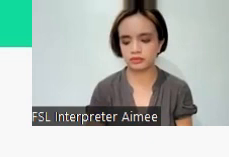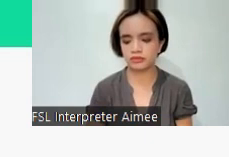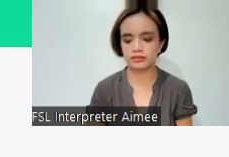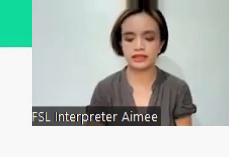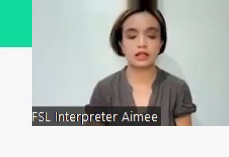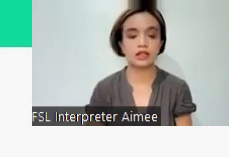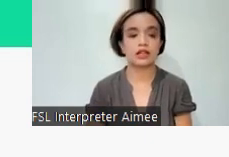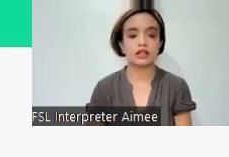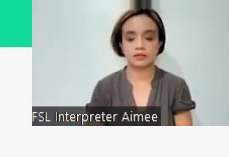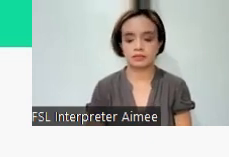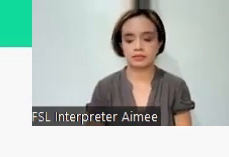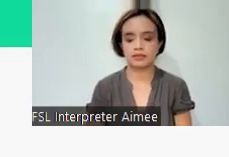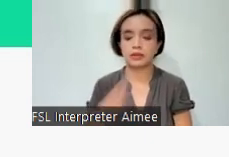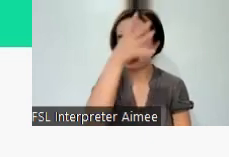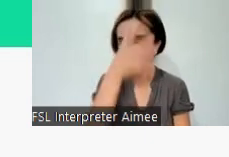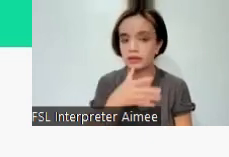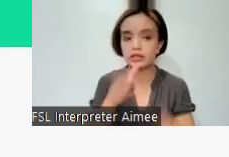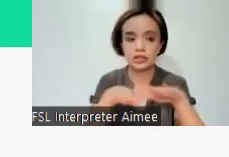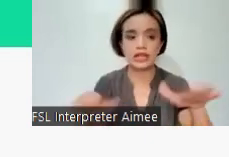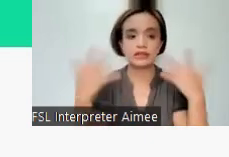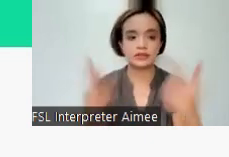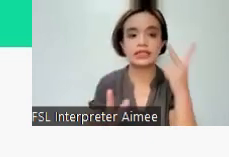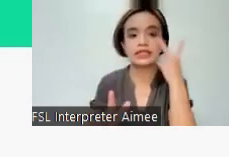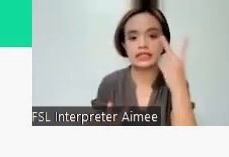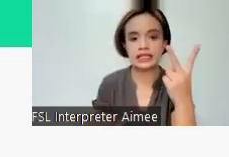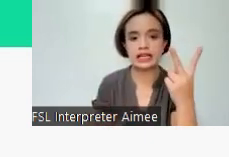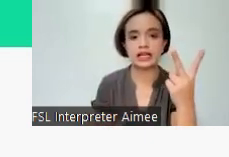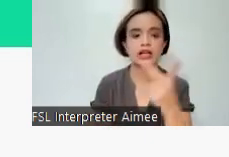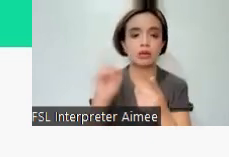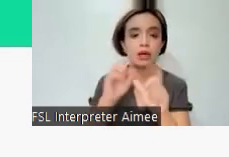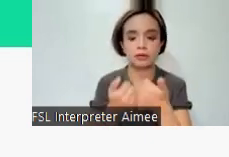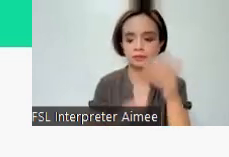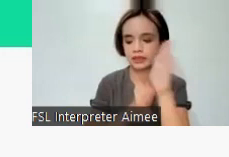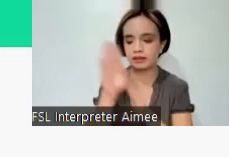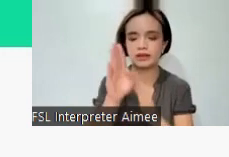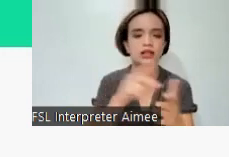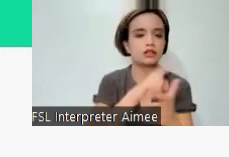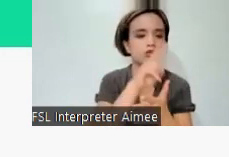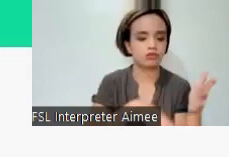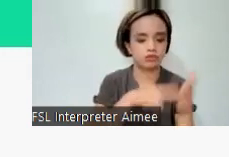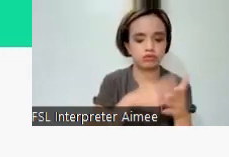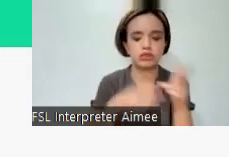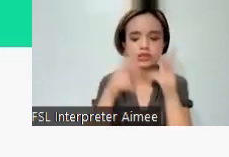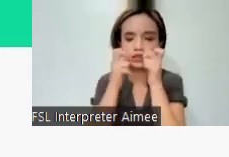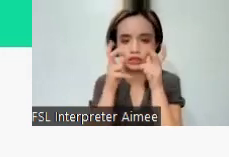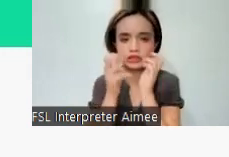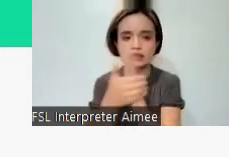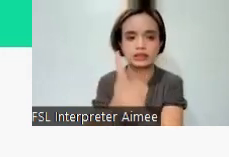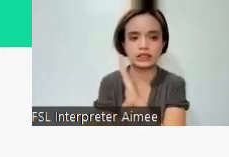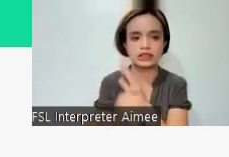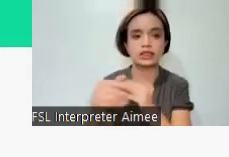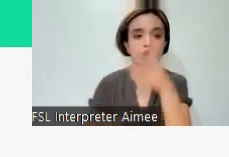Parent-child interactions were seen vis-a-vis the development of literacy skills in addition to